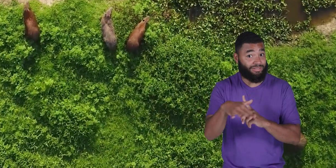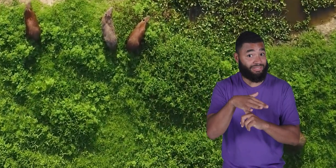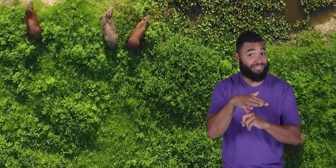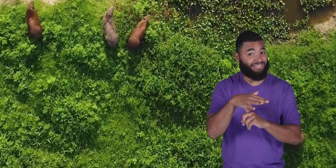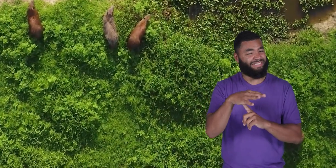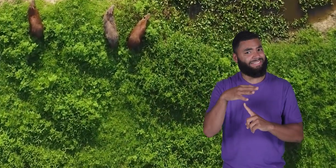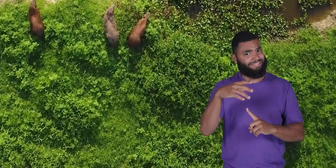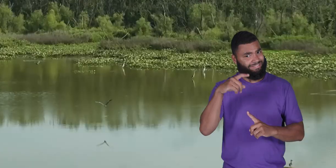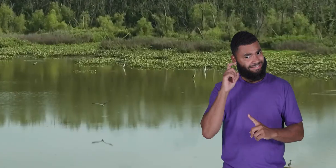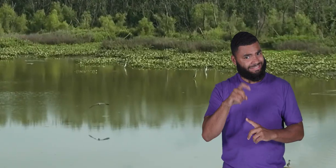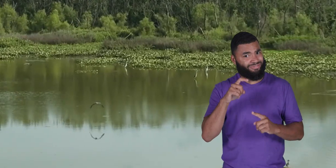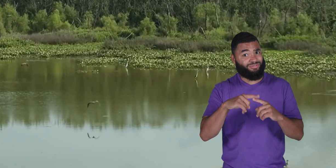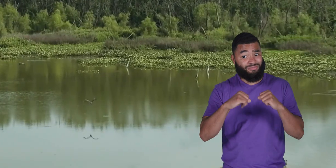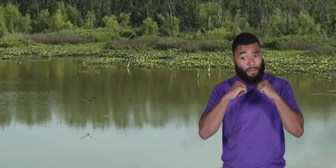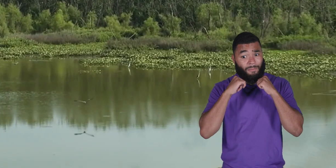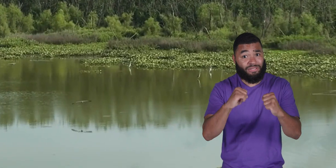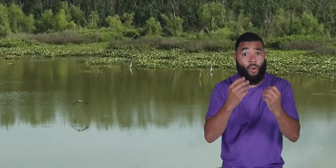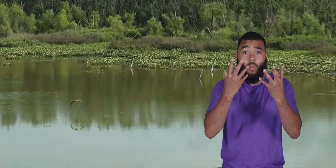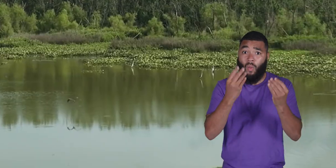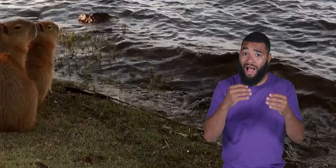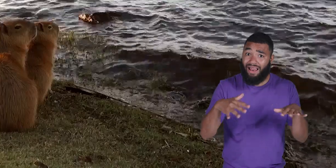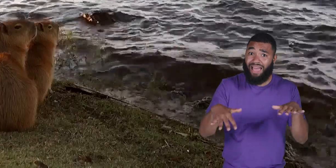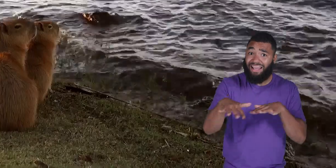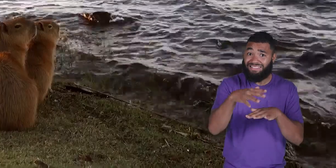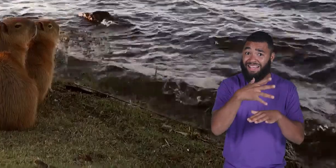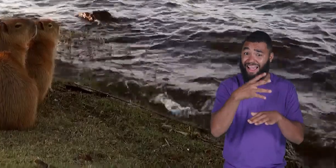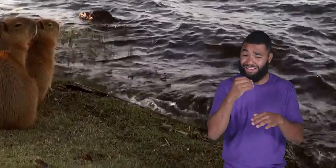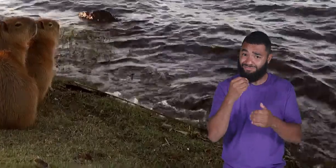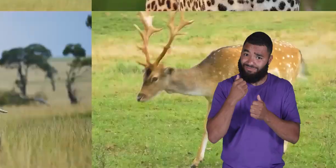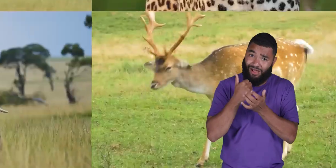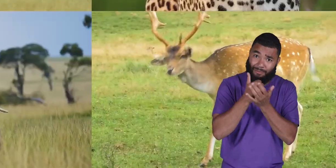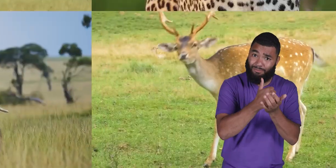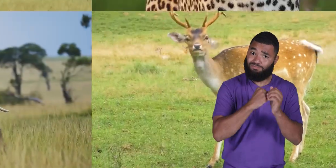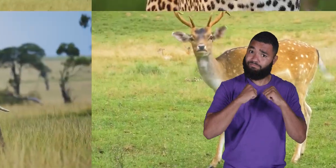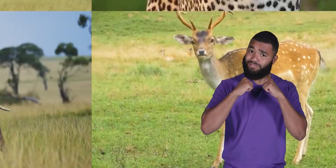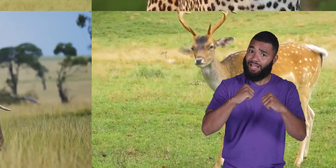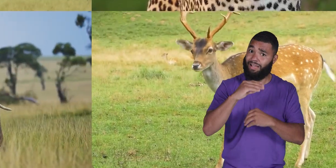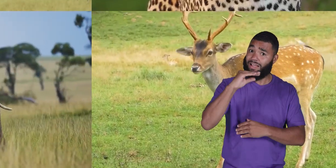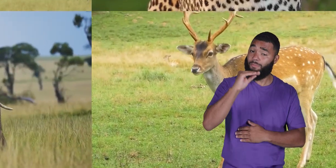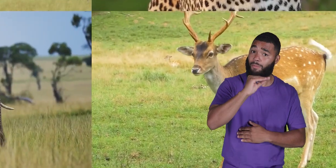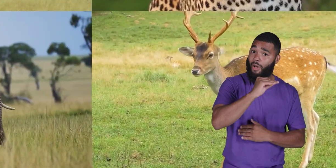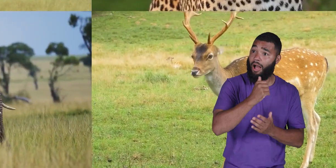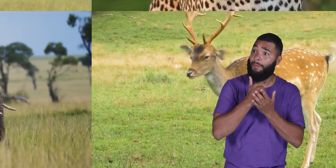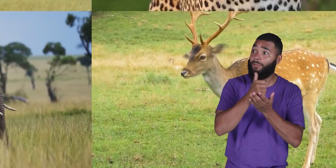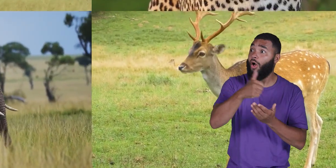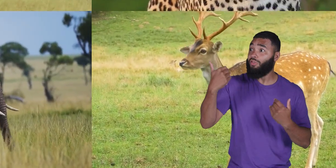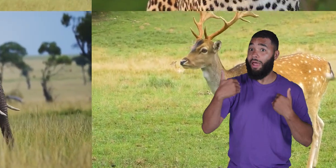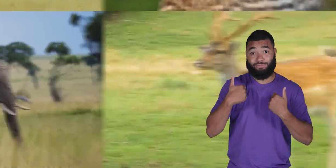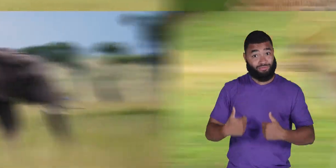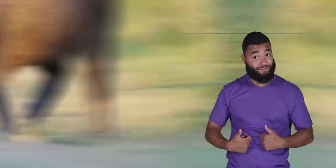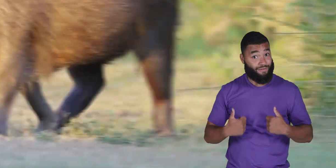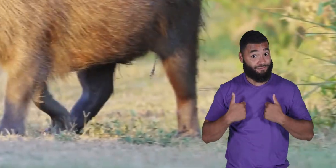some areas protecting wetlands and forests helps capybaras and many other animals survive